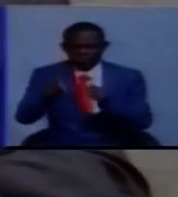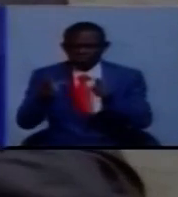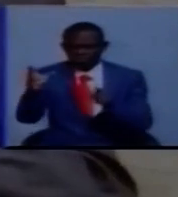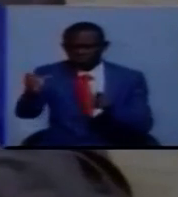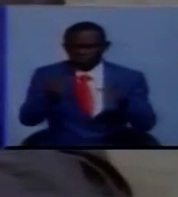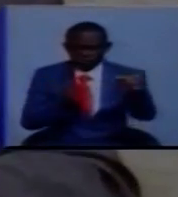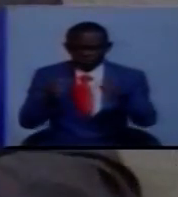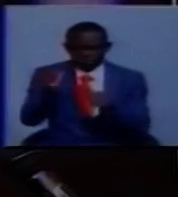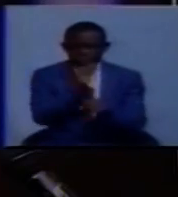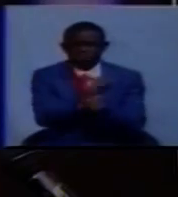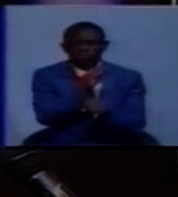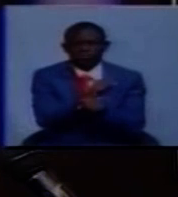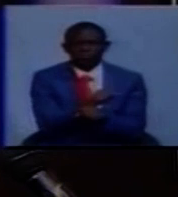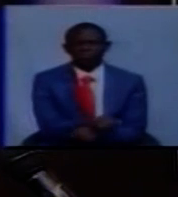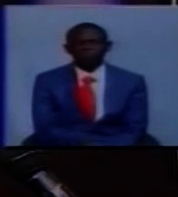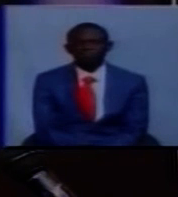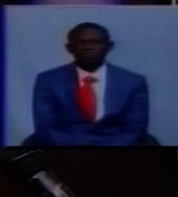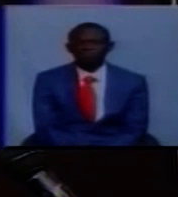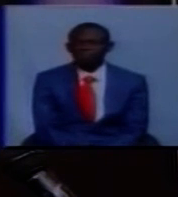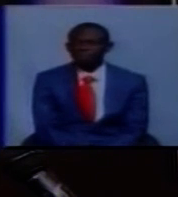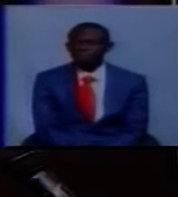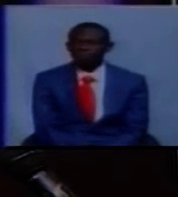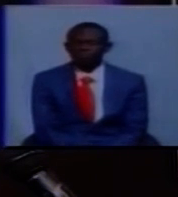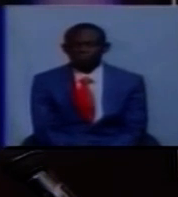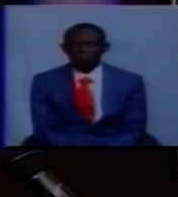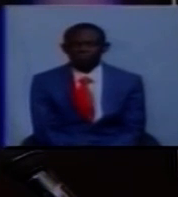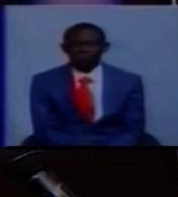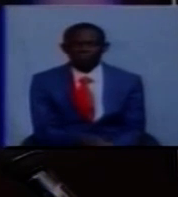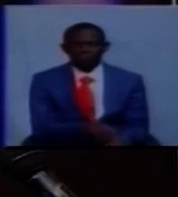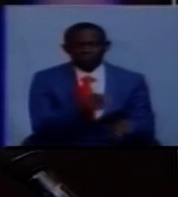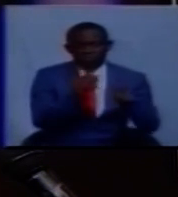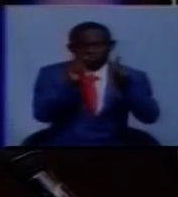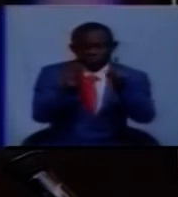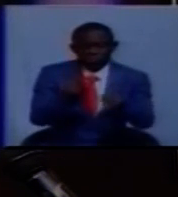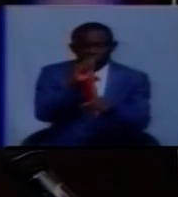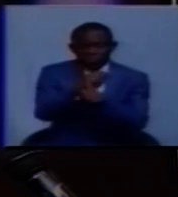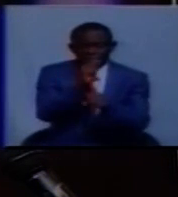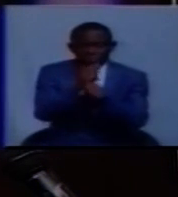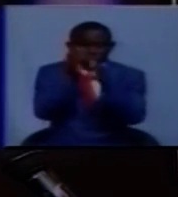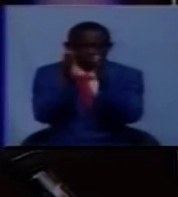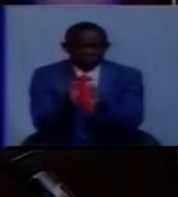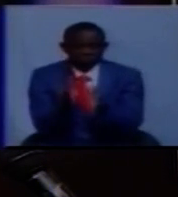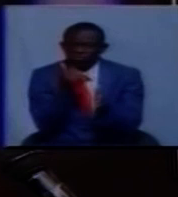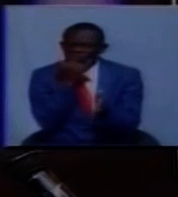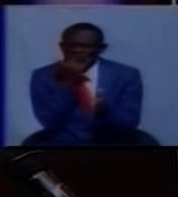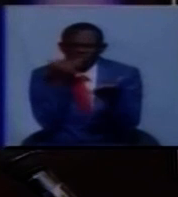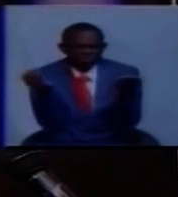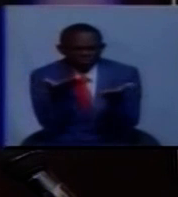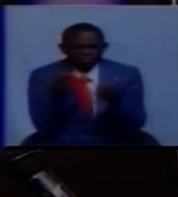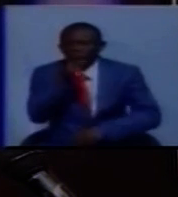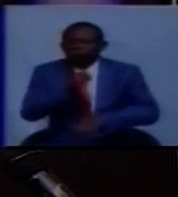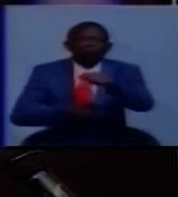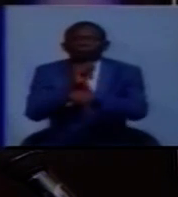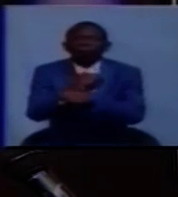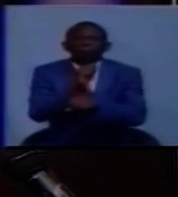Unjustified termination of contracts and employment. This is prevalent with government. Well, under